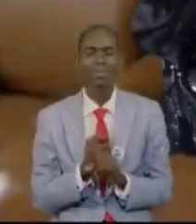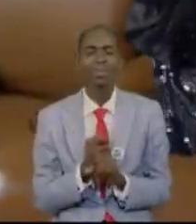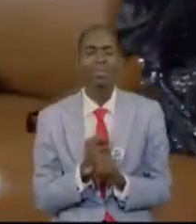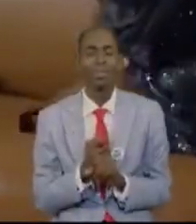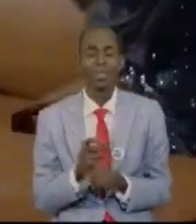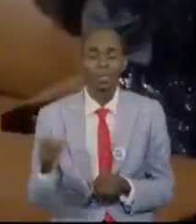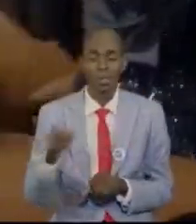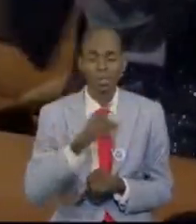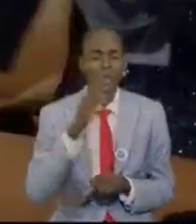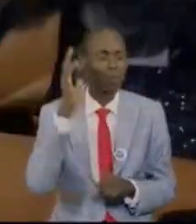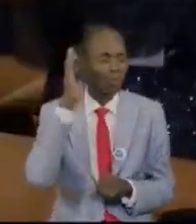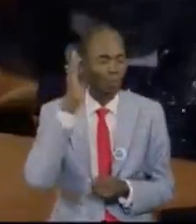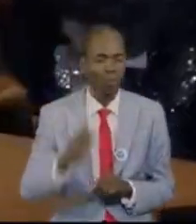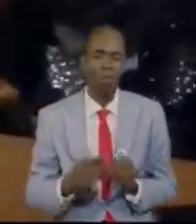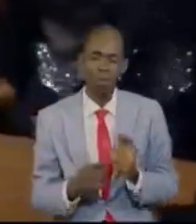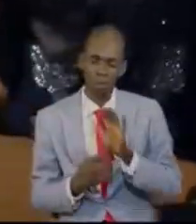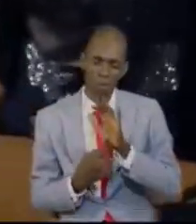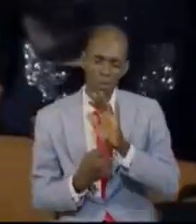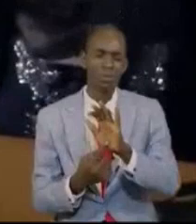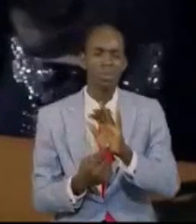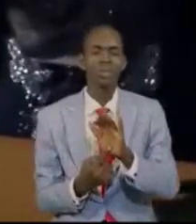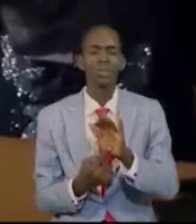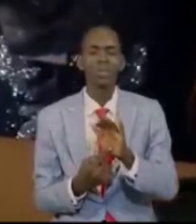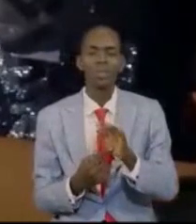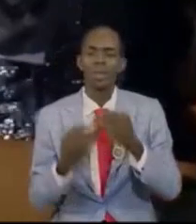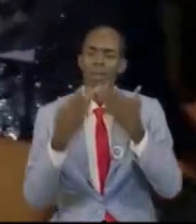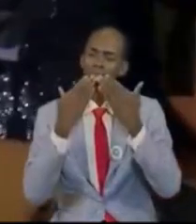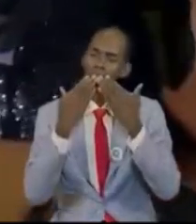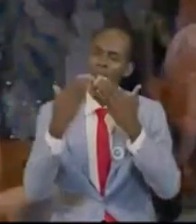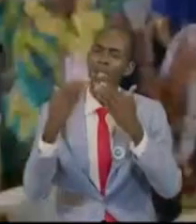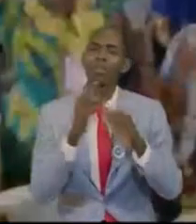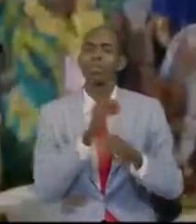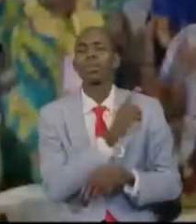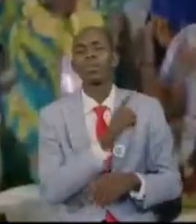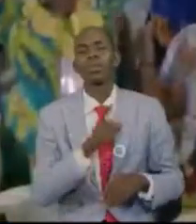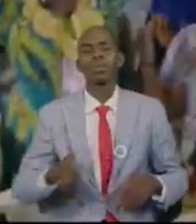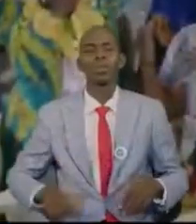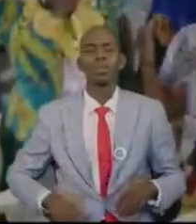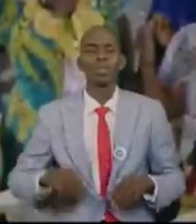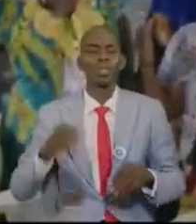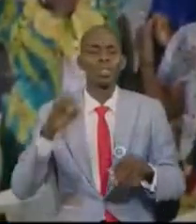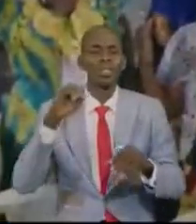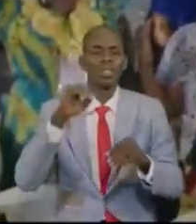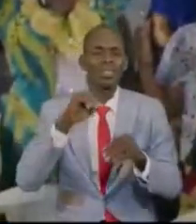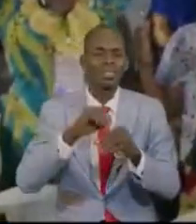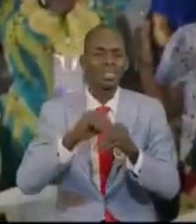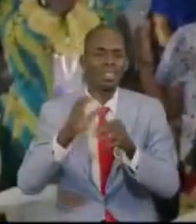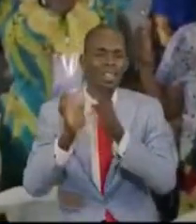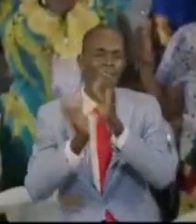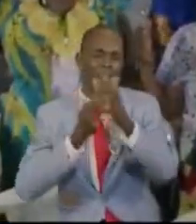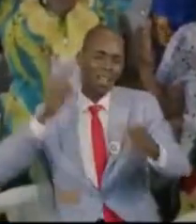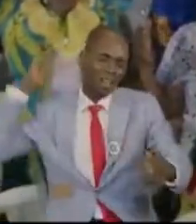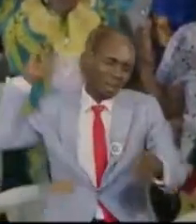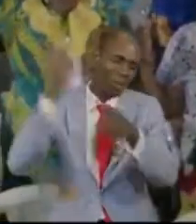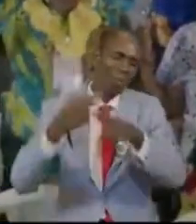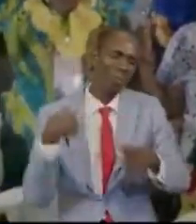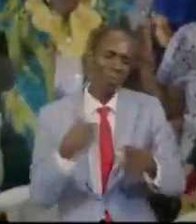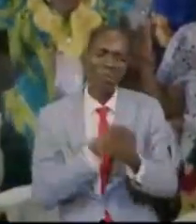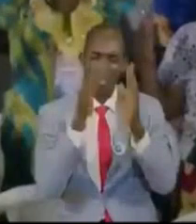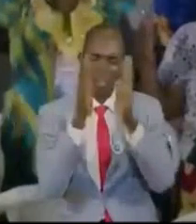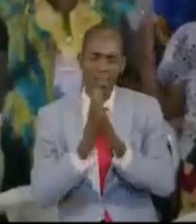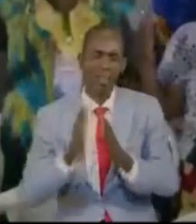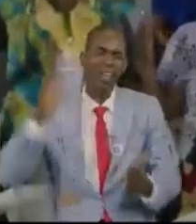will manifest. Thank you, Lord. In Jesus' name we